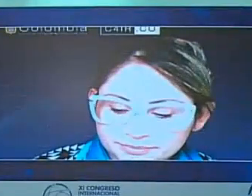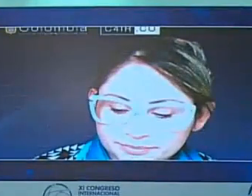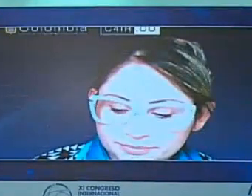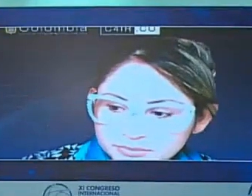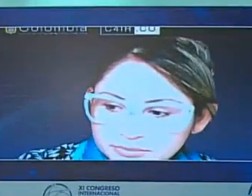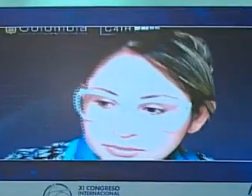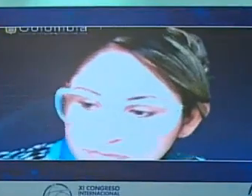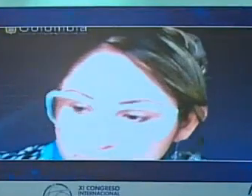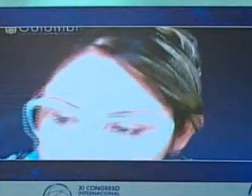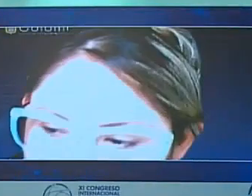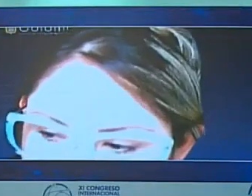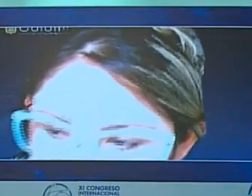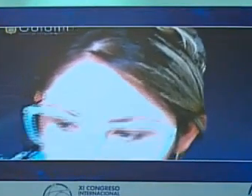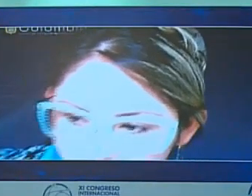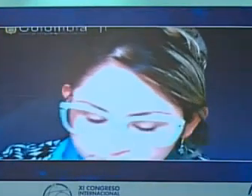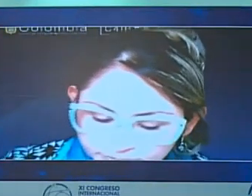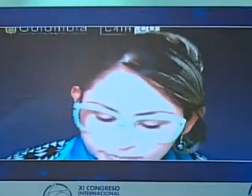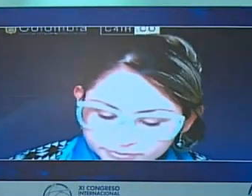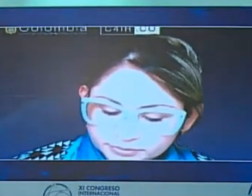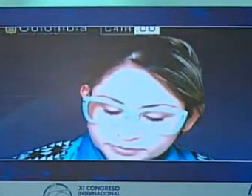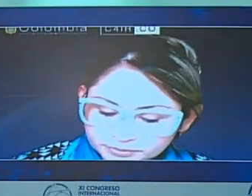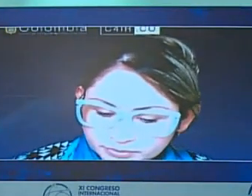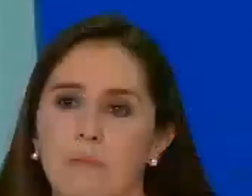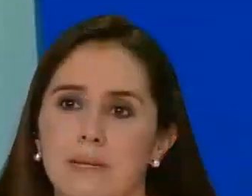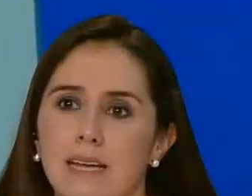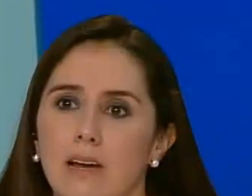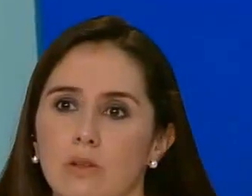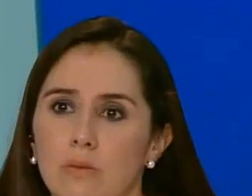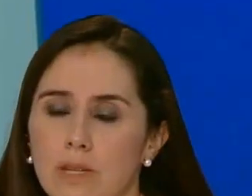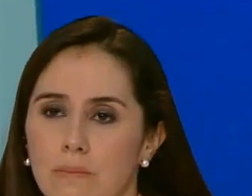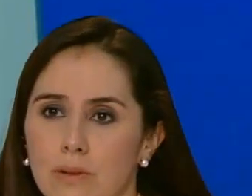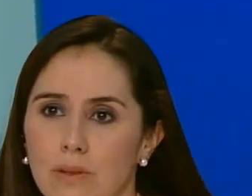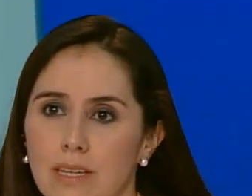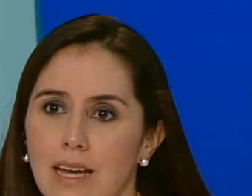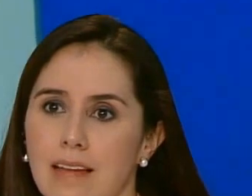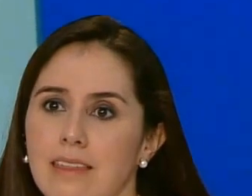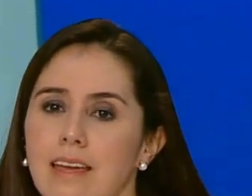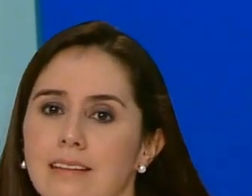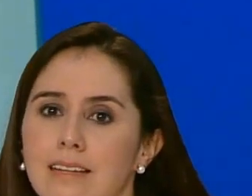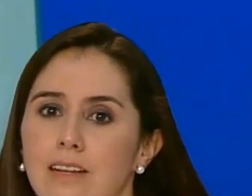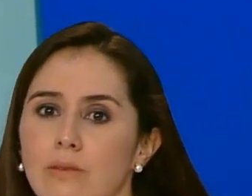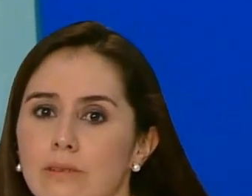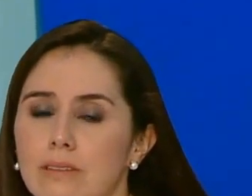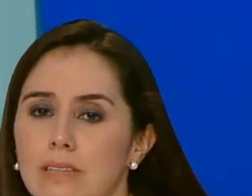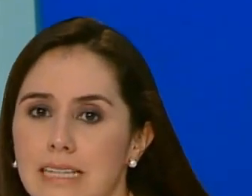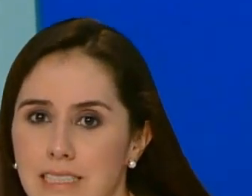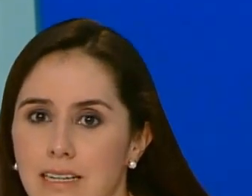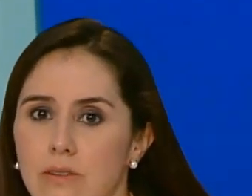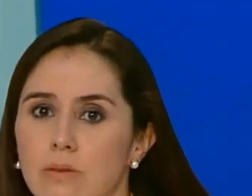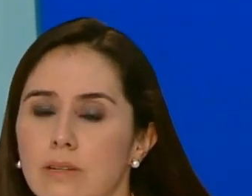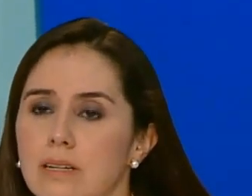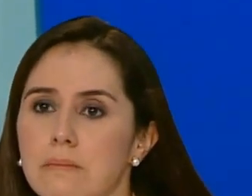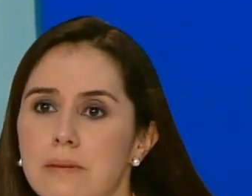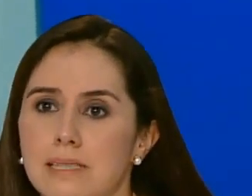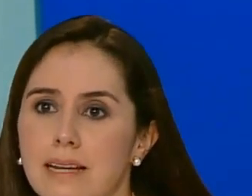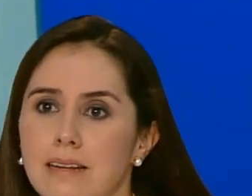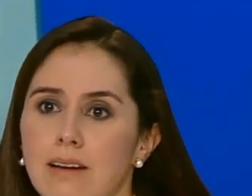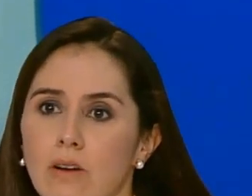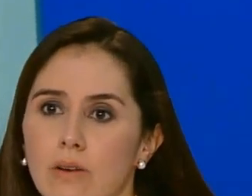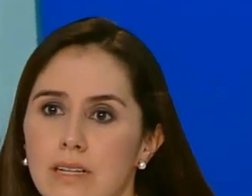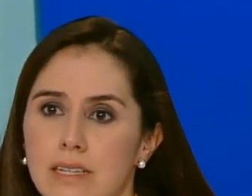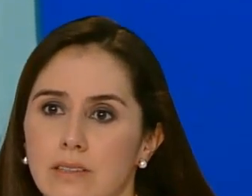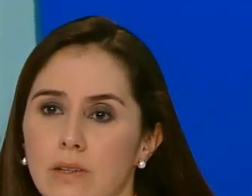Thanks, Paola, for your introduction. Quite complete. Last year, we had the